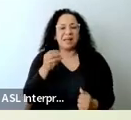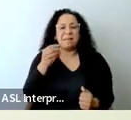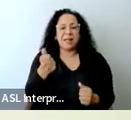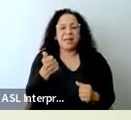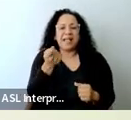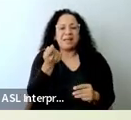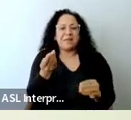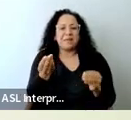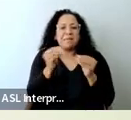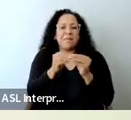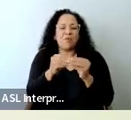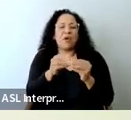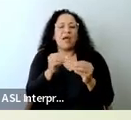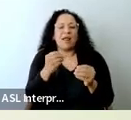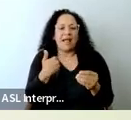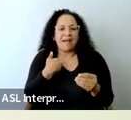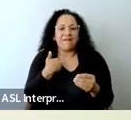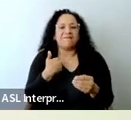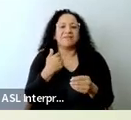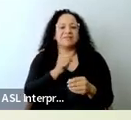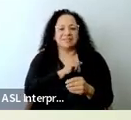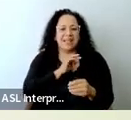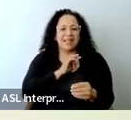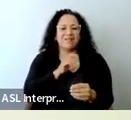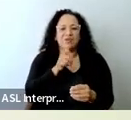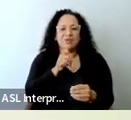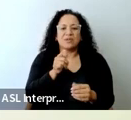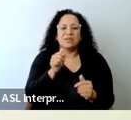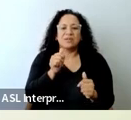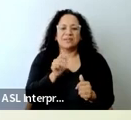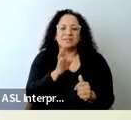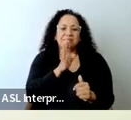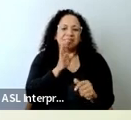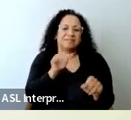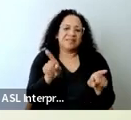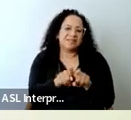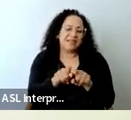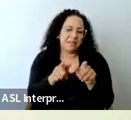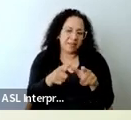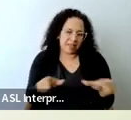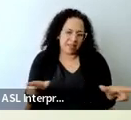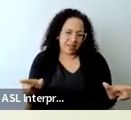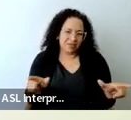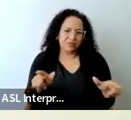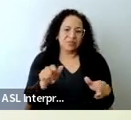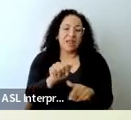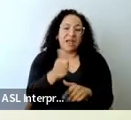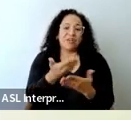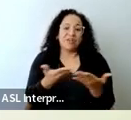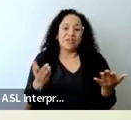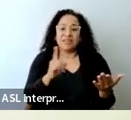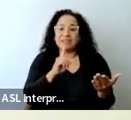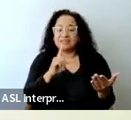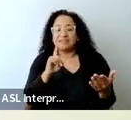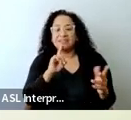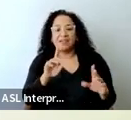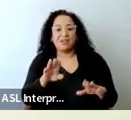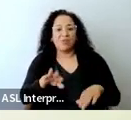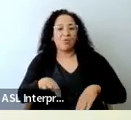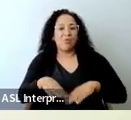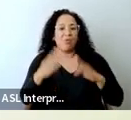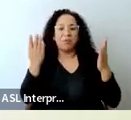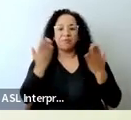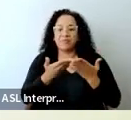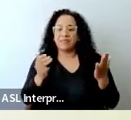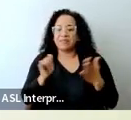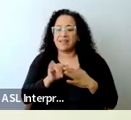bit more and then actually have staff who speak the same language. The other thing is that it opens up things